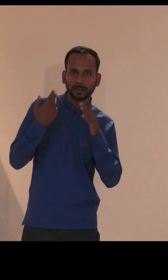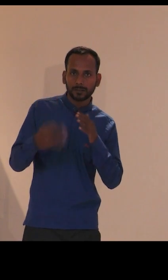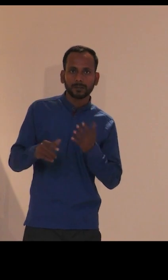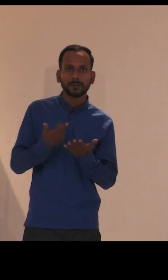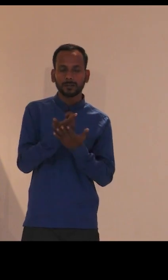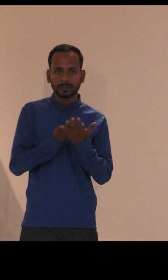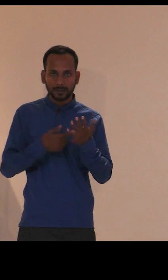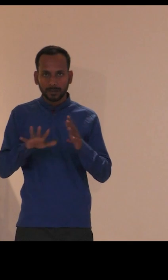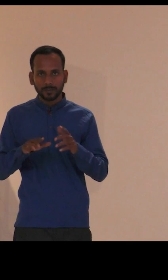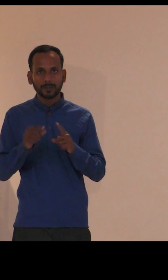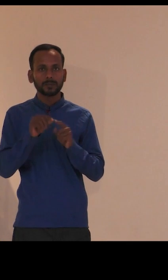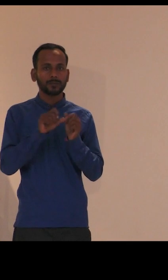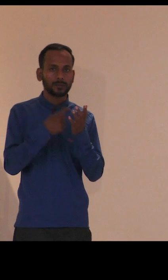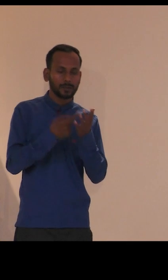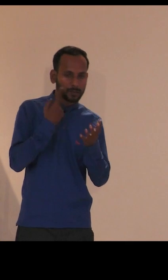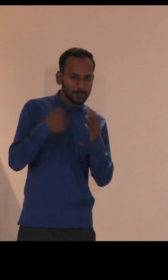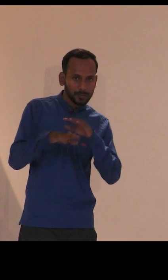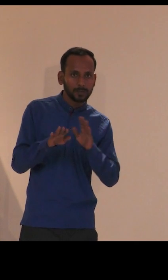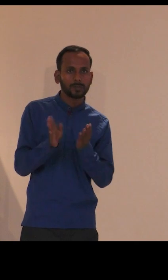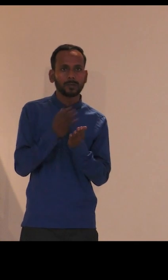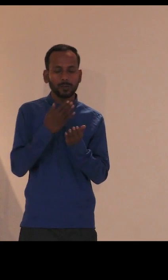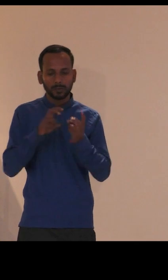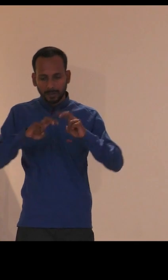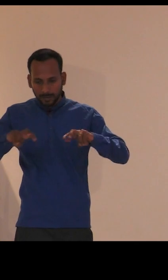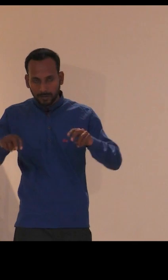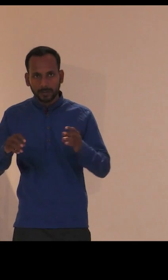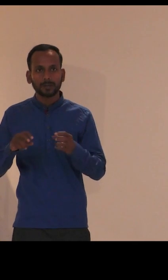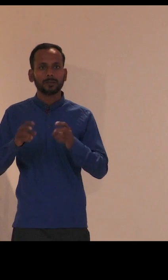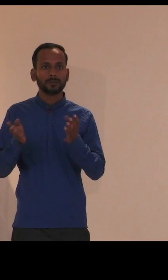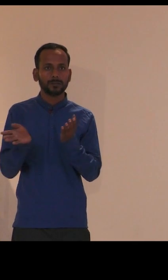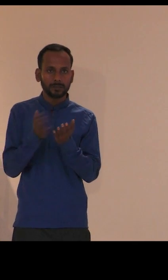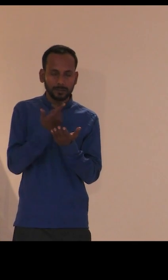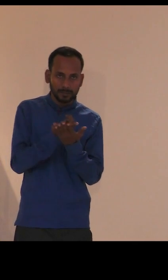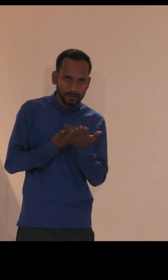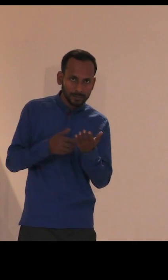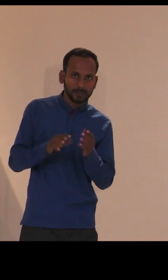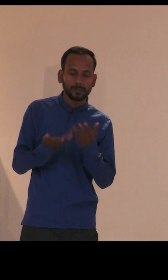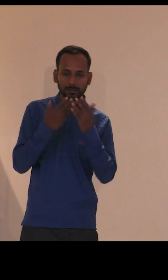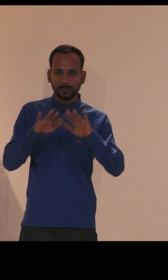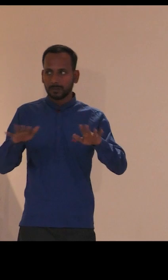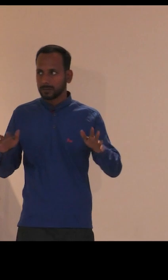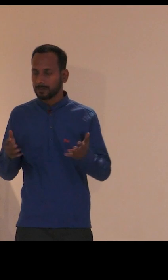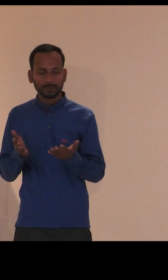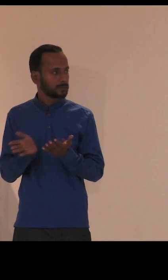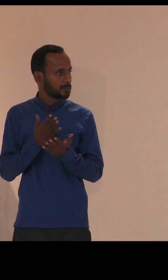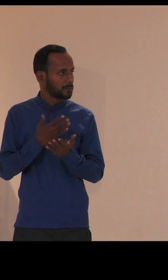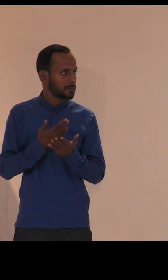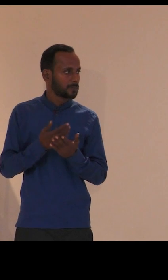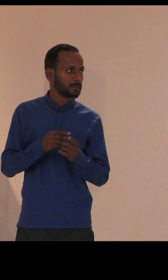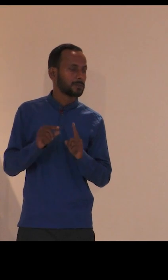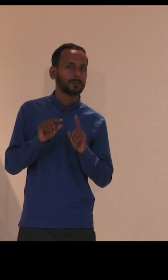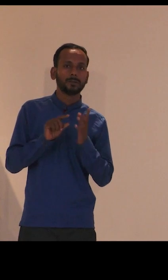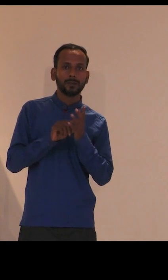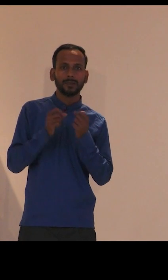library, which consists of a research library which students can use. A lot of reports are available there to